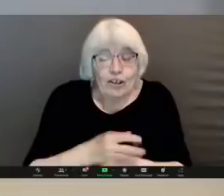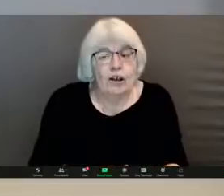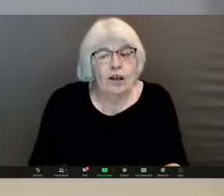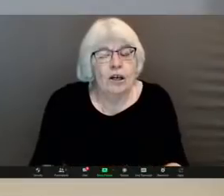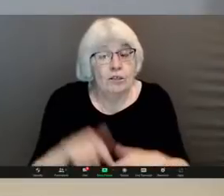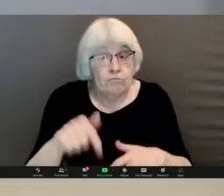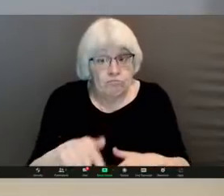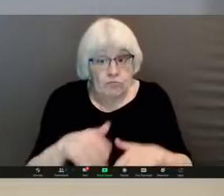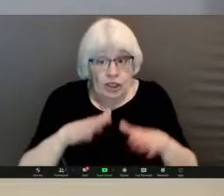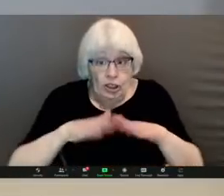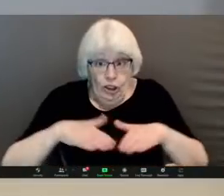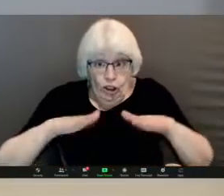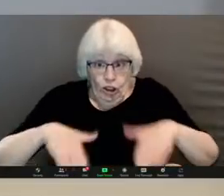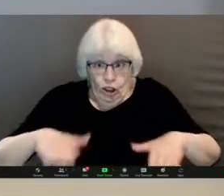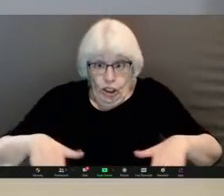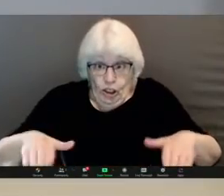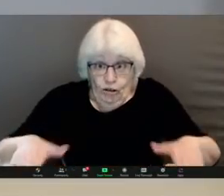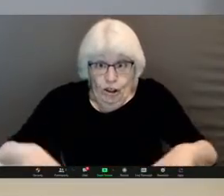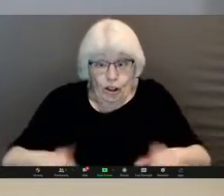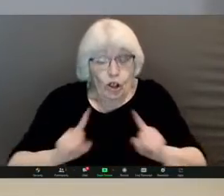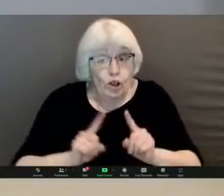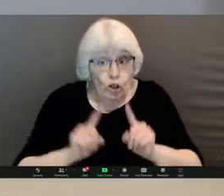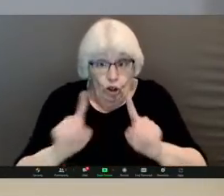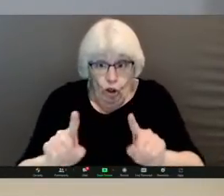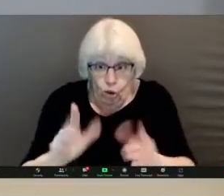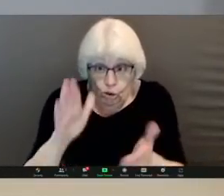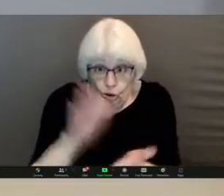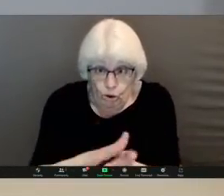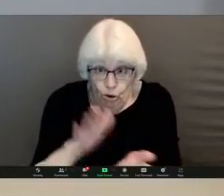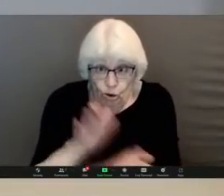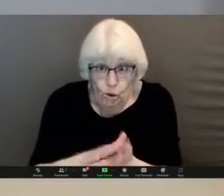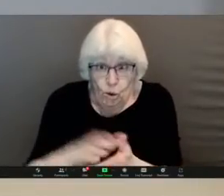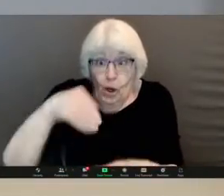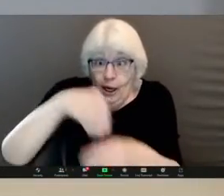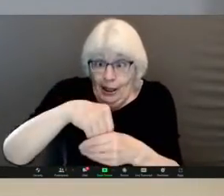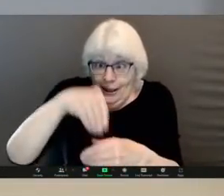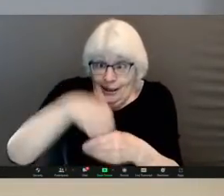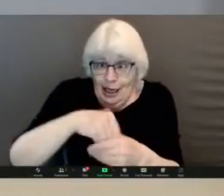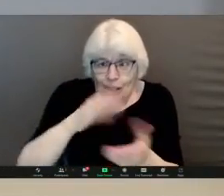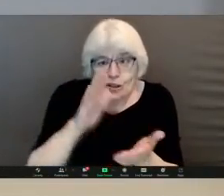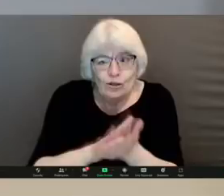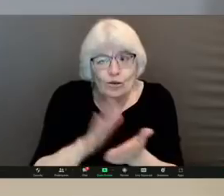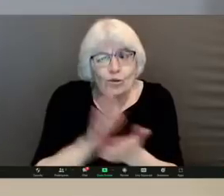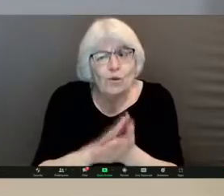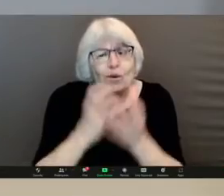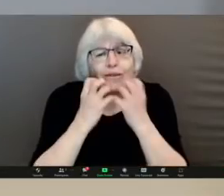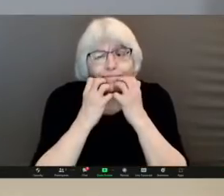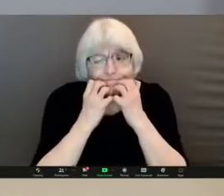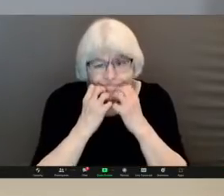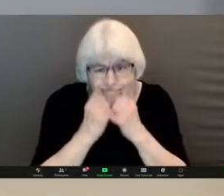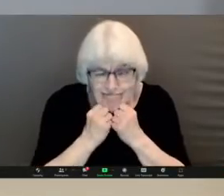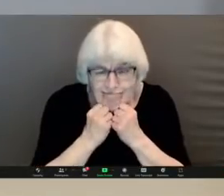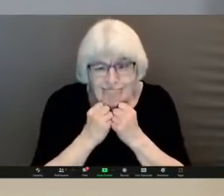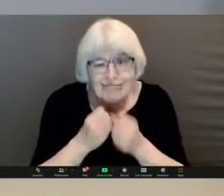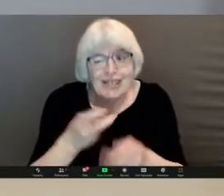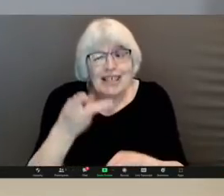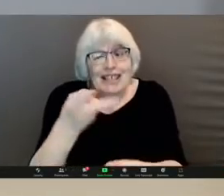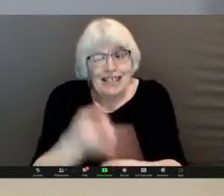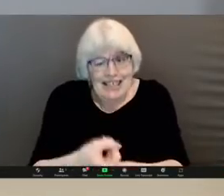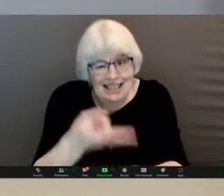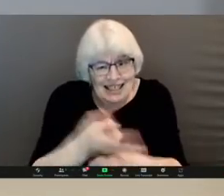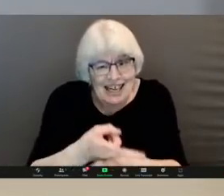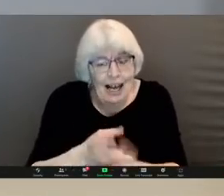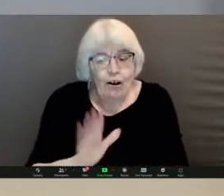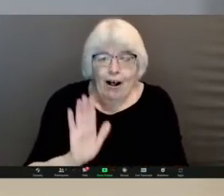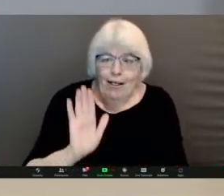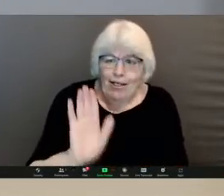in the education system. And I've said this before, but the best thing we can do to support our children to return to school as normally